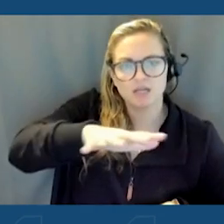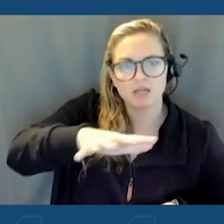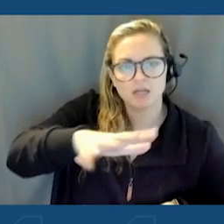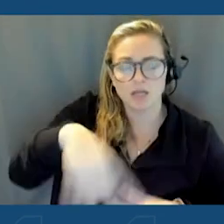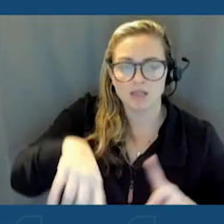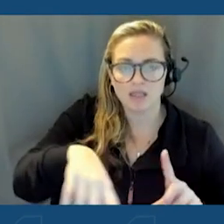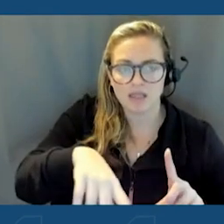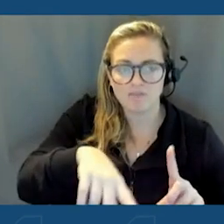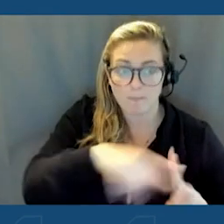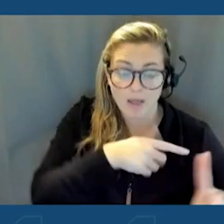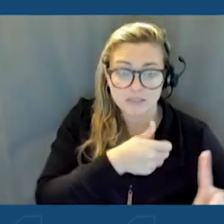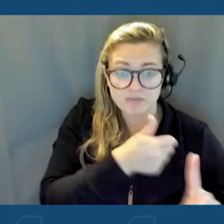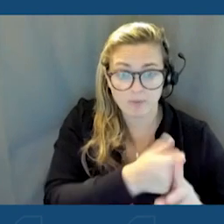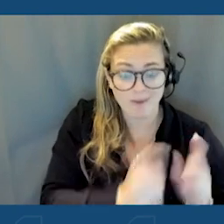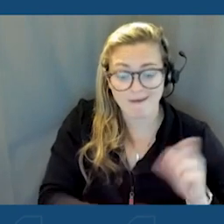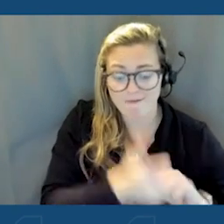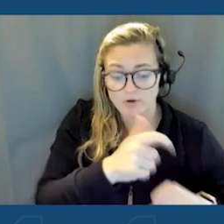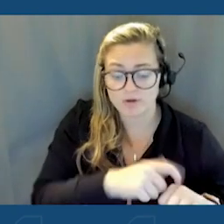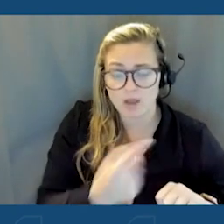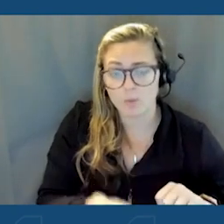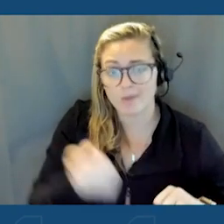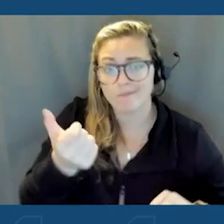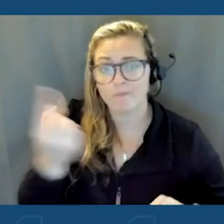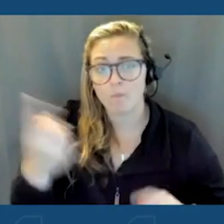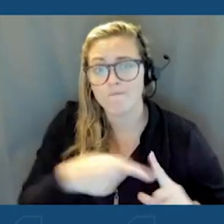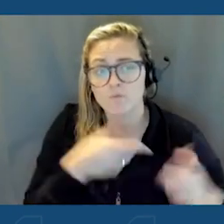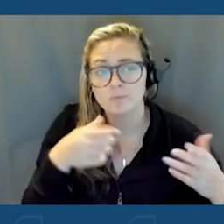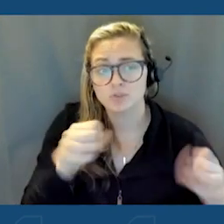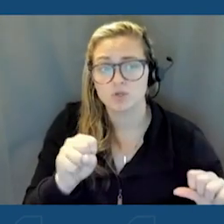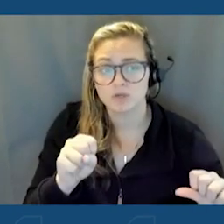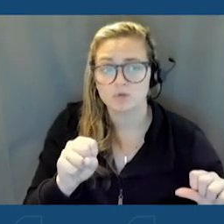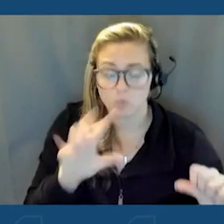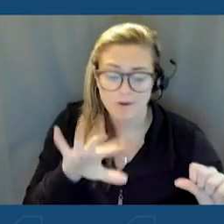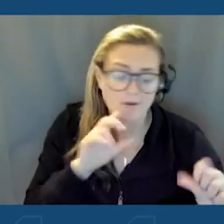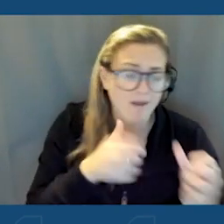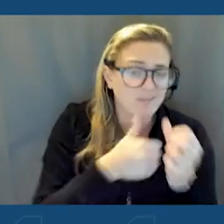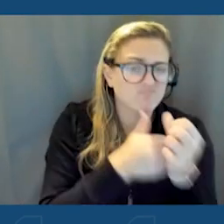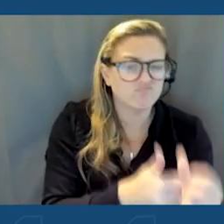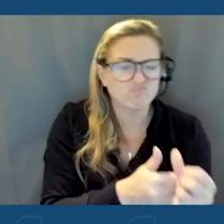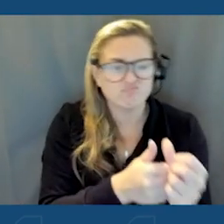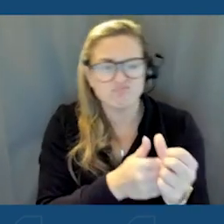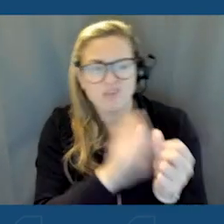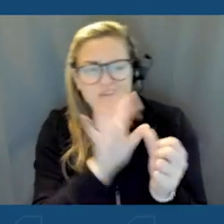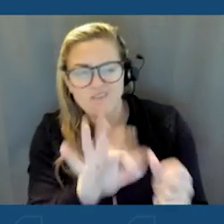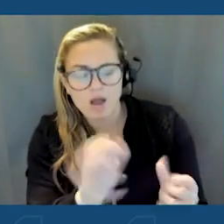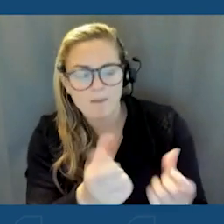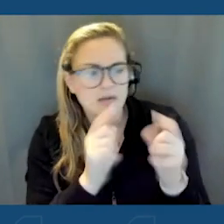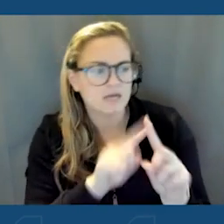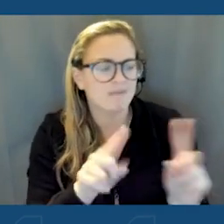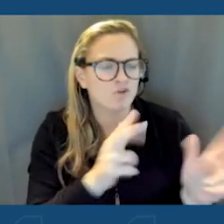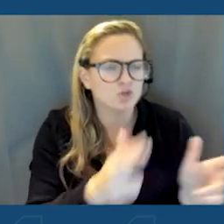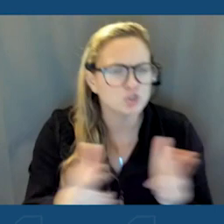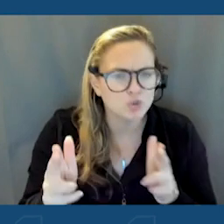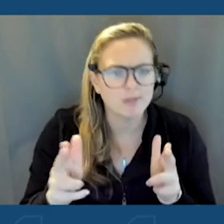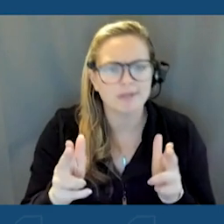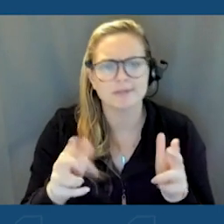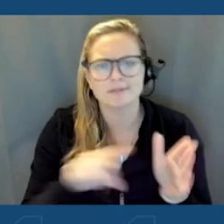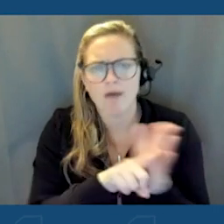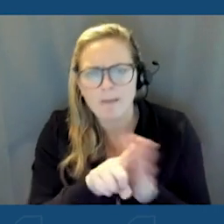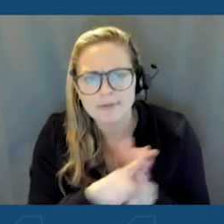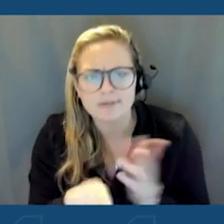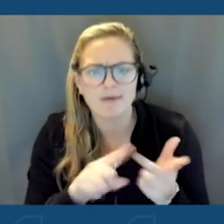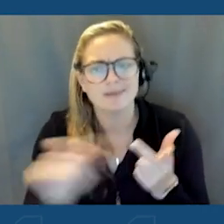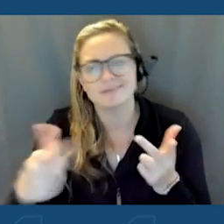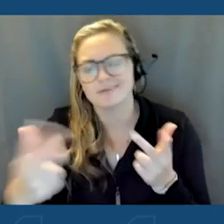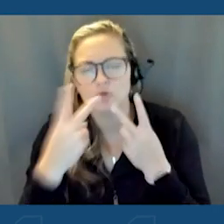on our communities, as these crime guns can often be traced back to multiple shootings or homicides or other crimes. This